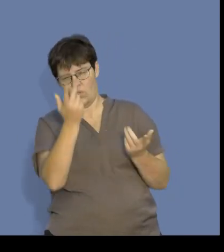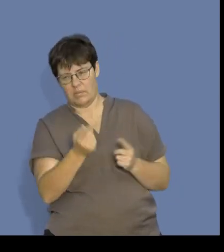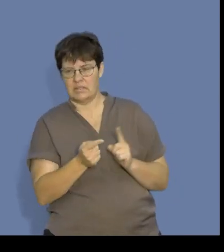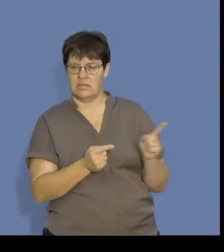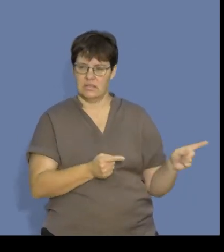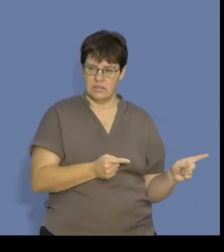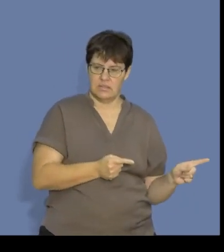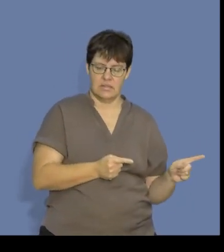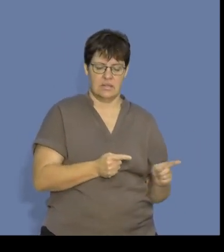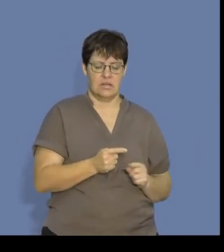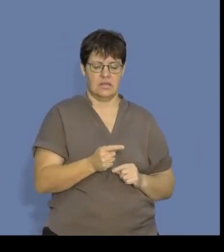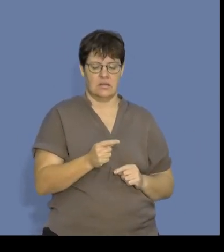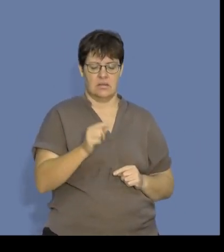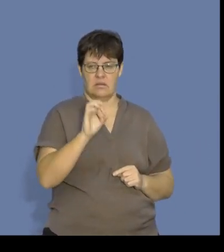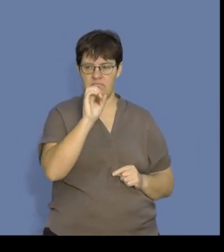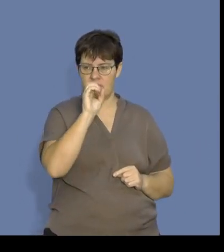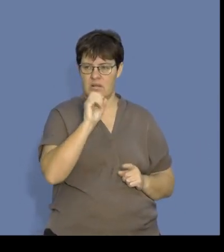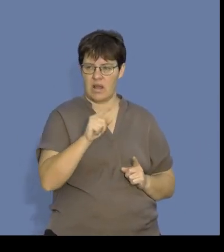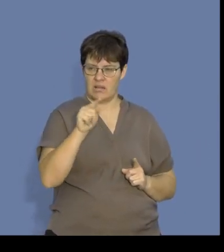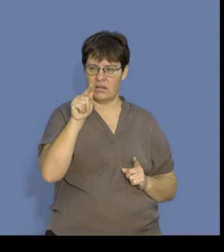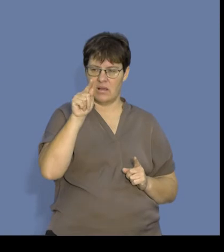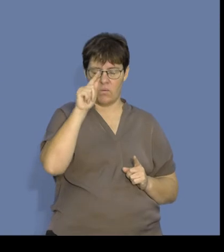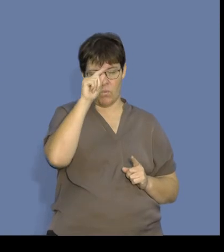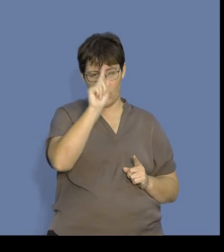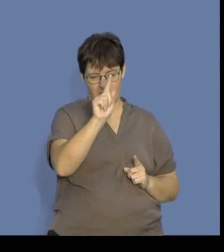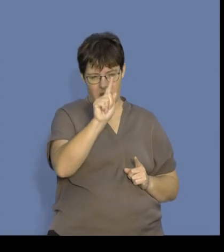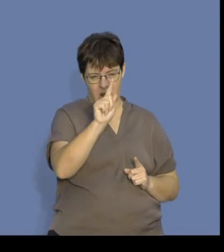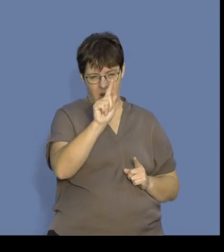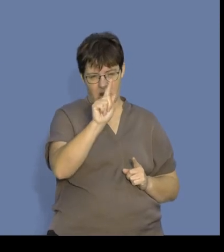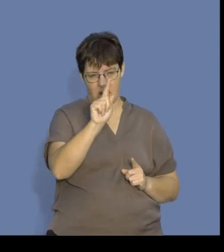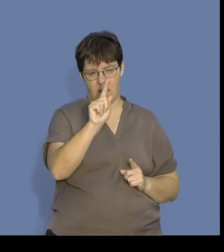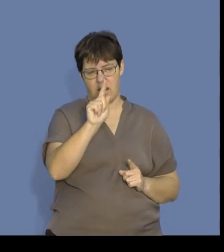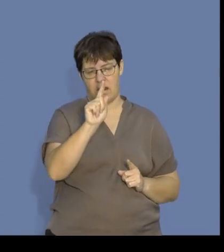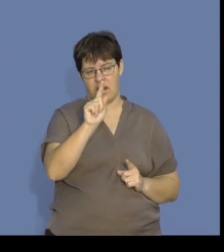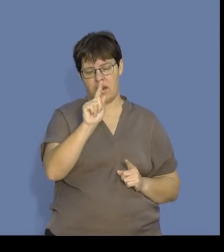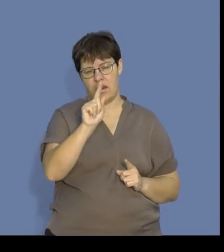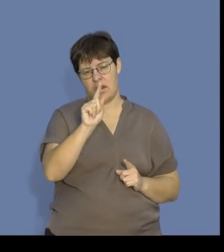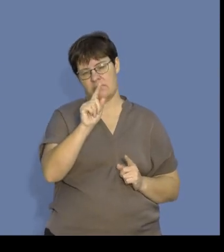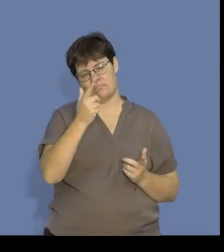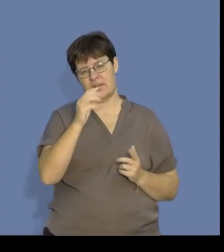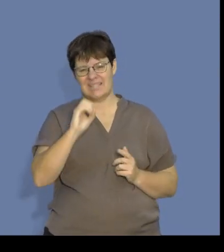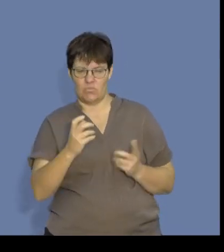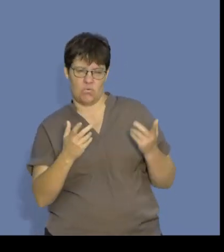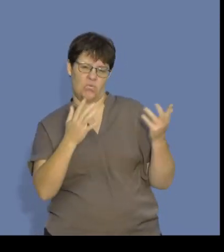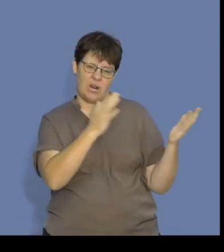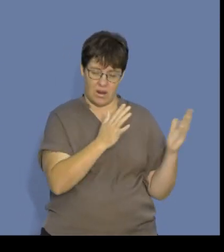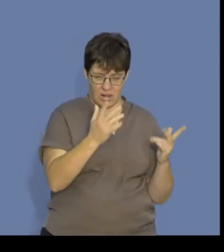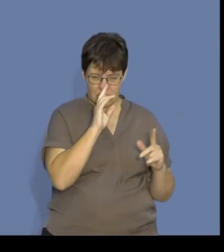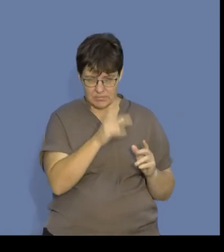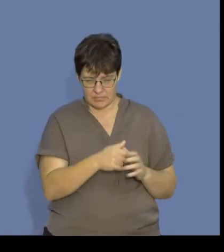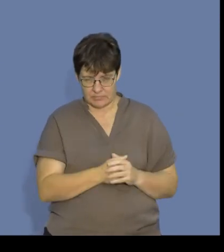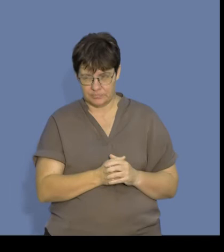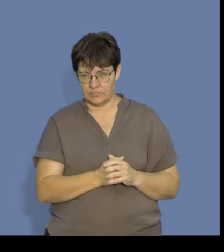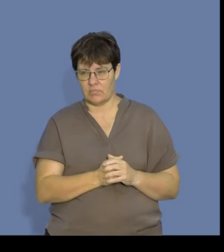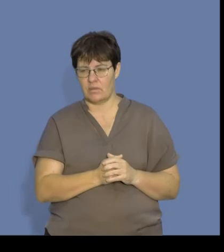it here. And then minus 1, you know, goes with 0, 0 goes with 1 there. Now we need